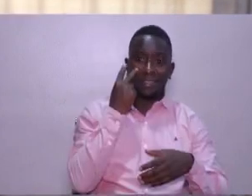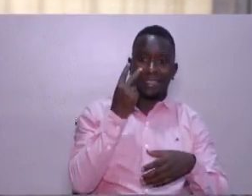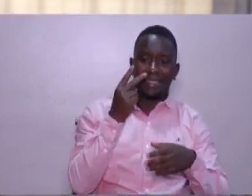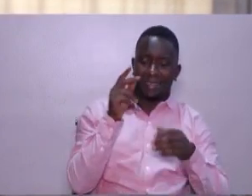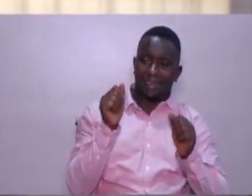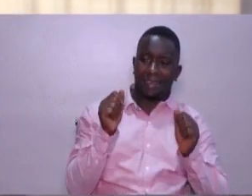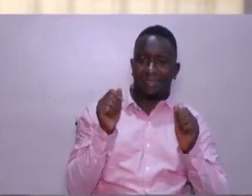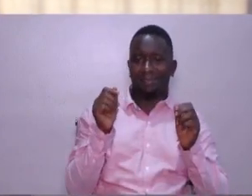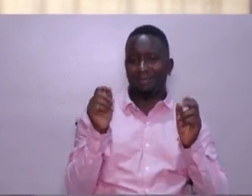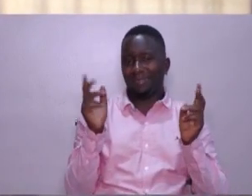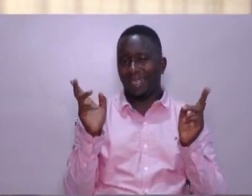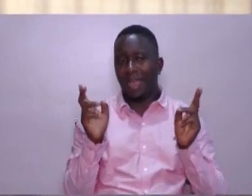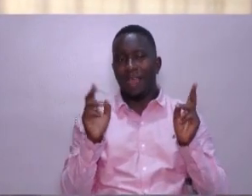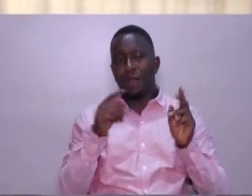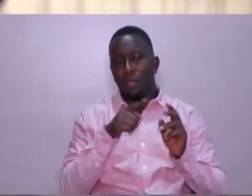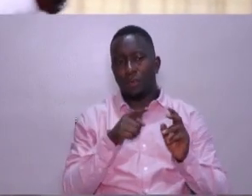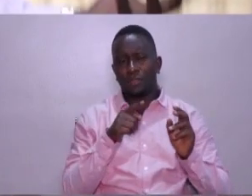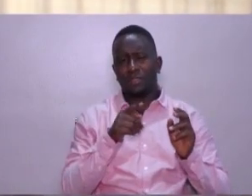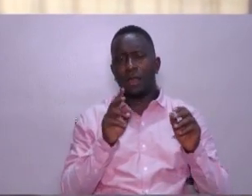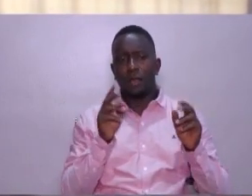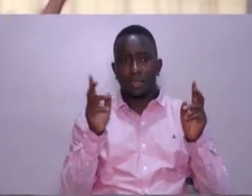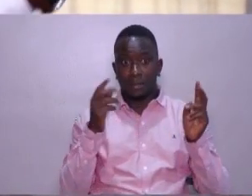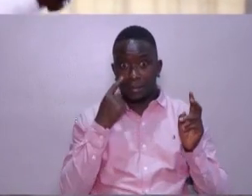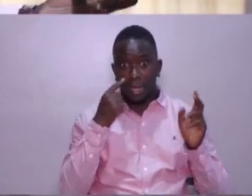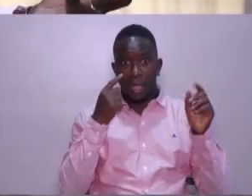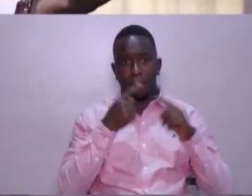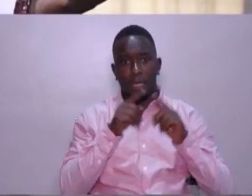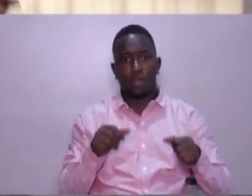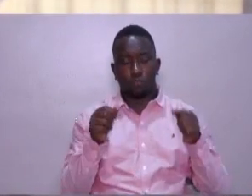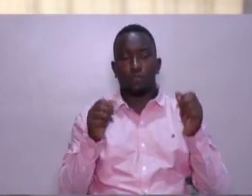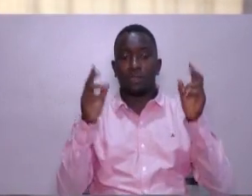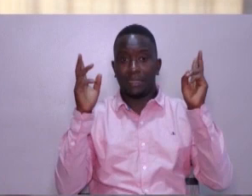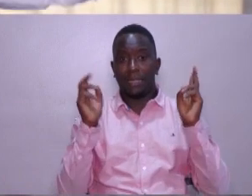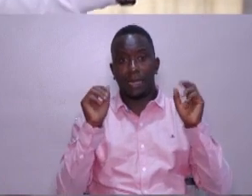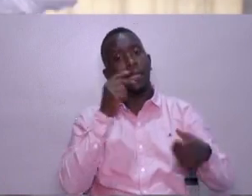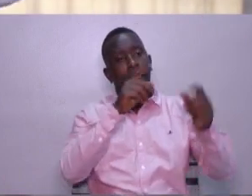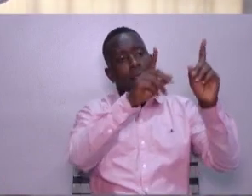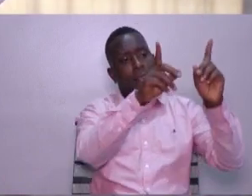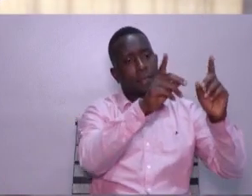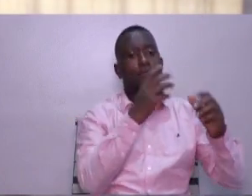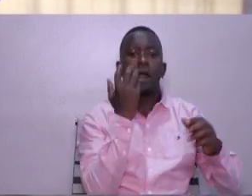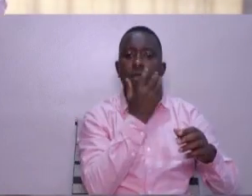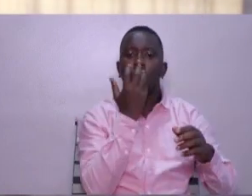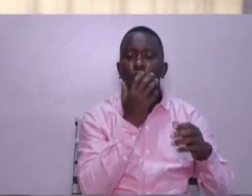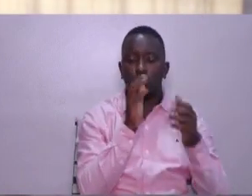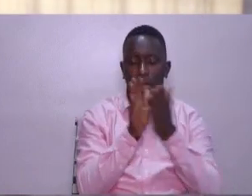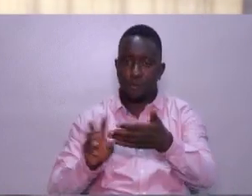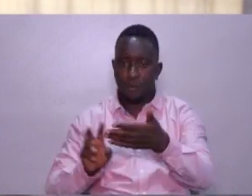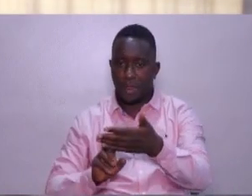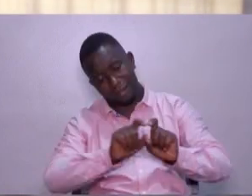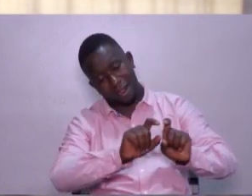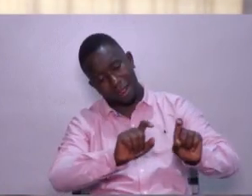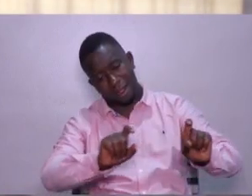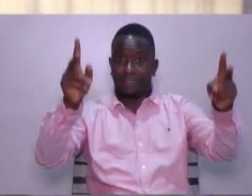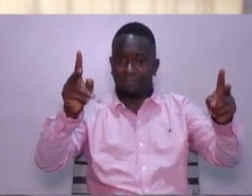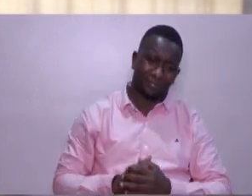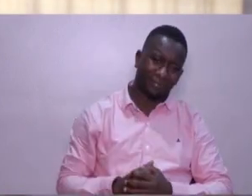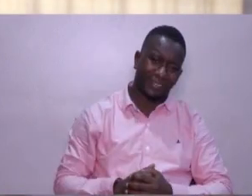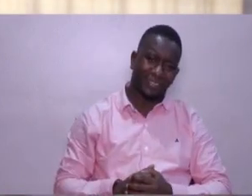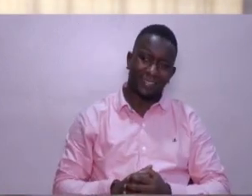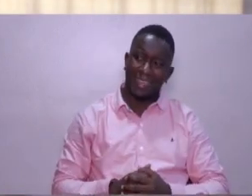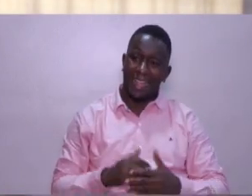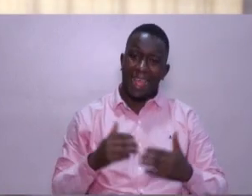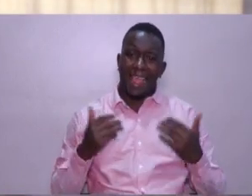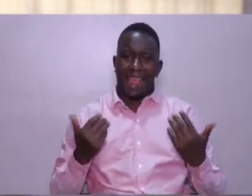who can see but cannot hear, then we'll look at the animation and also read the alternative text that is there in the software. So